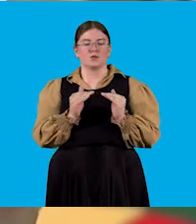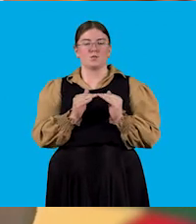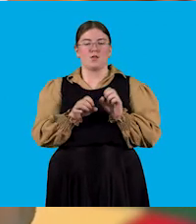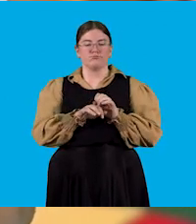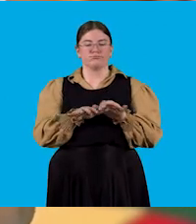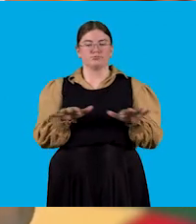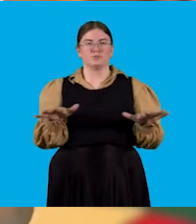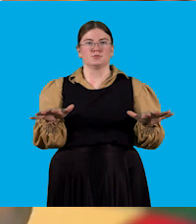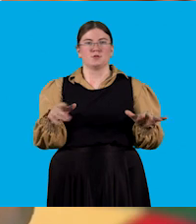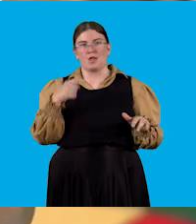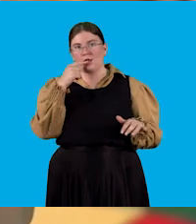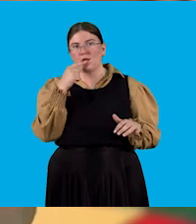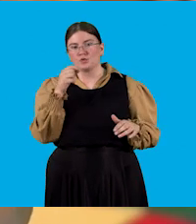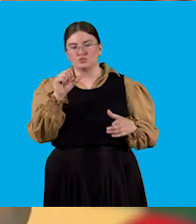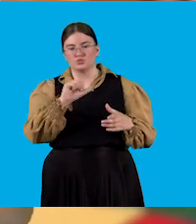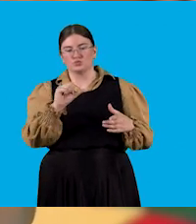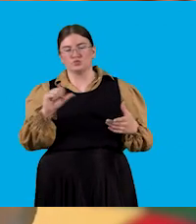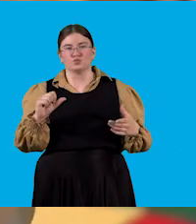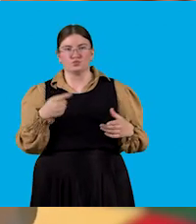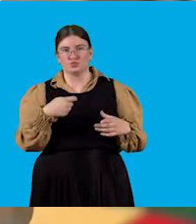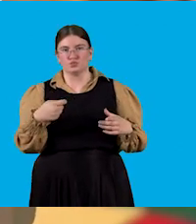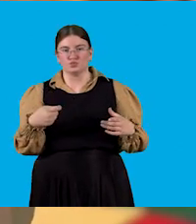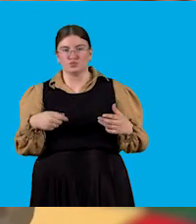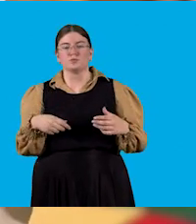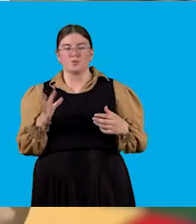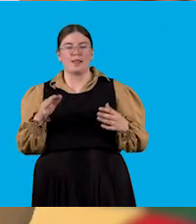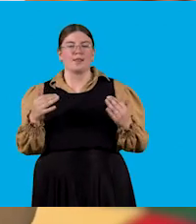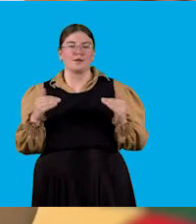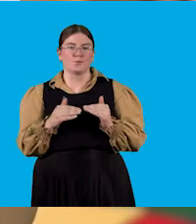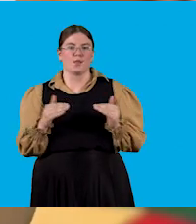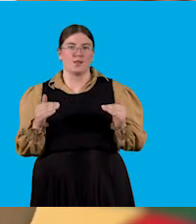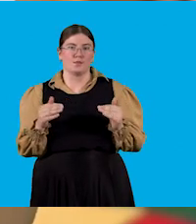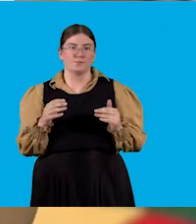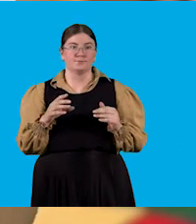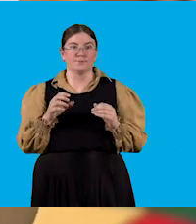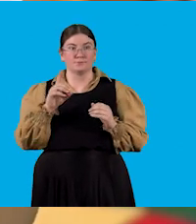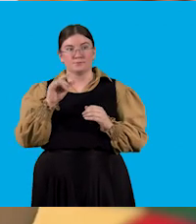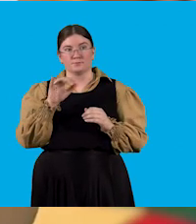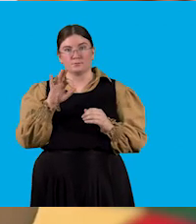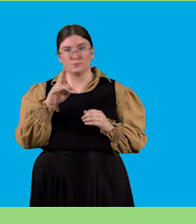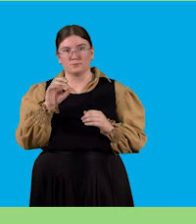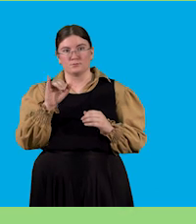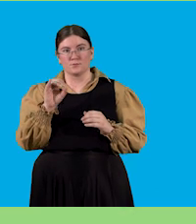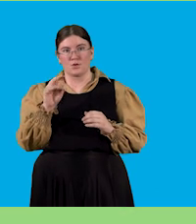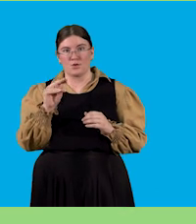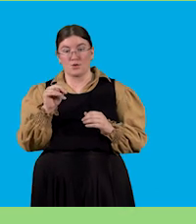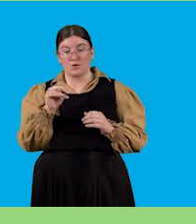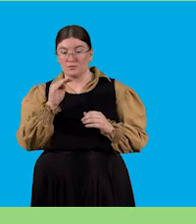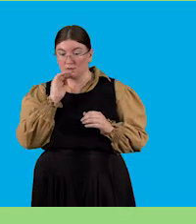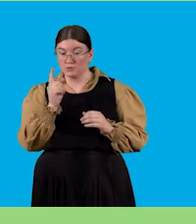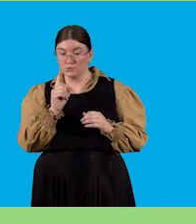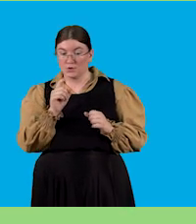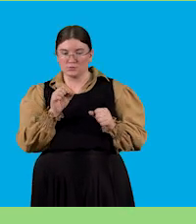equal distribution of taste or sugar in the cup. So diffusion defined, it is the movement